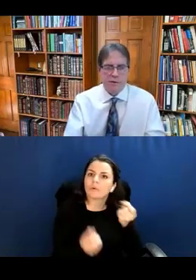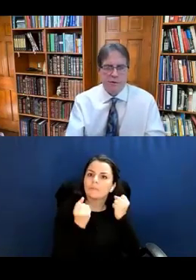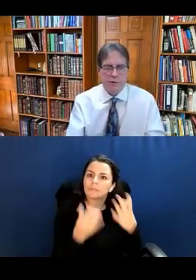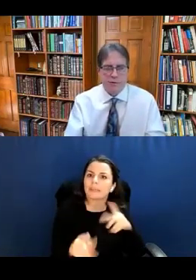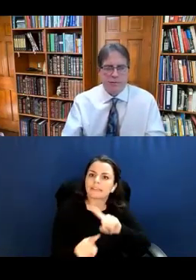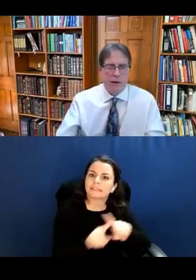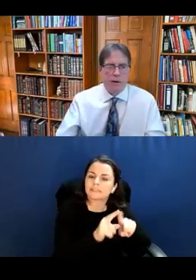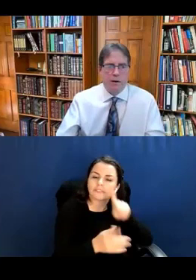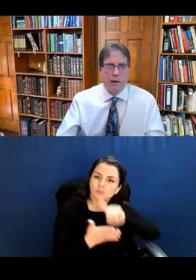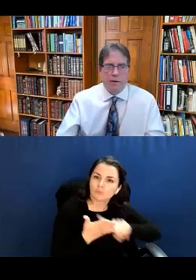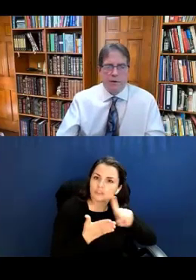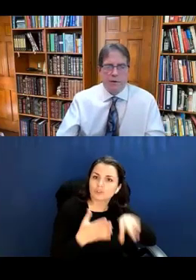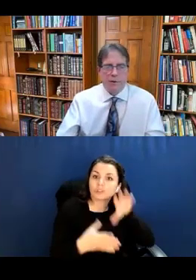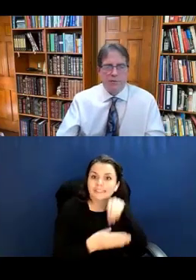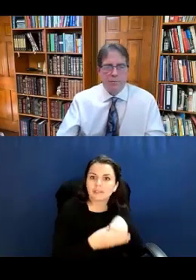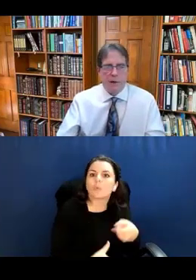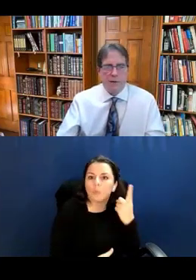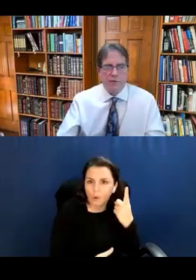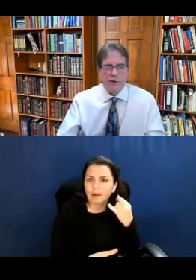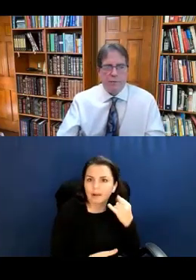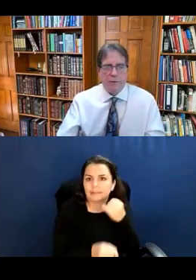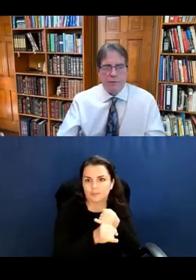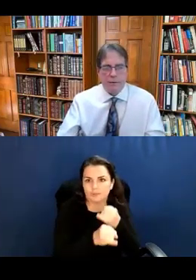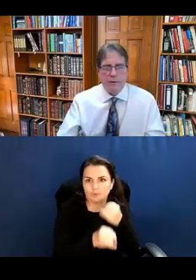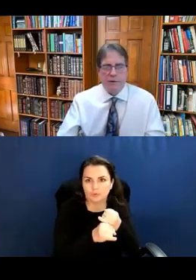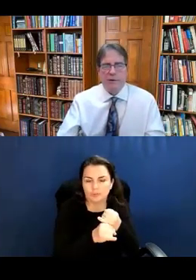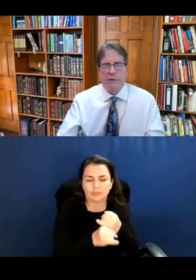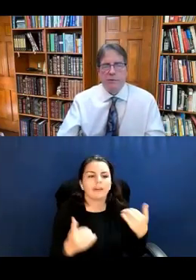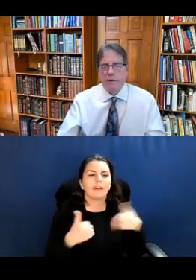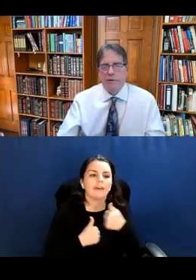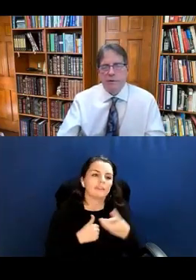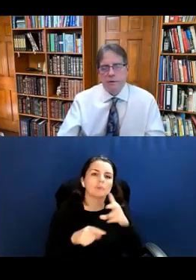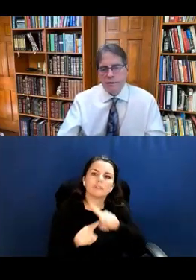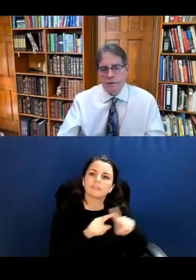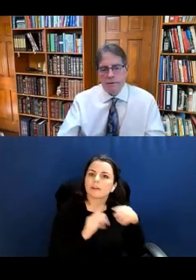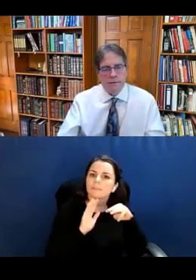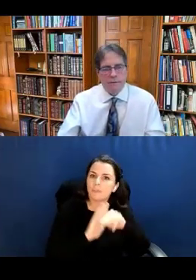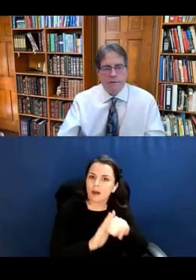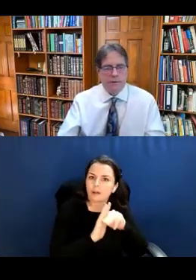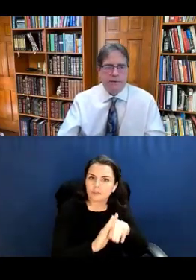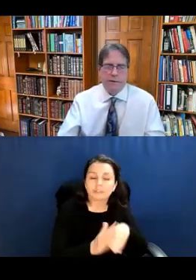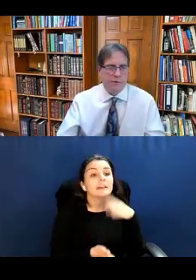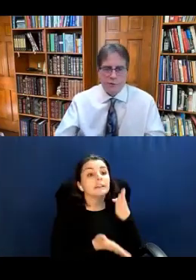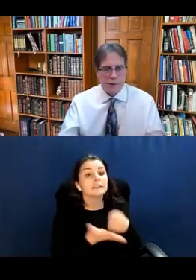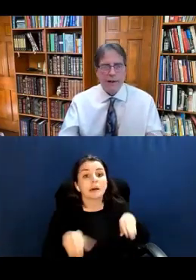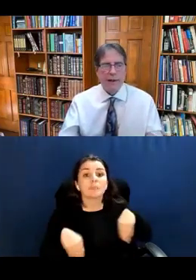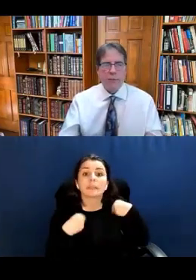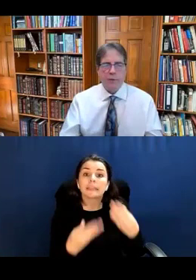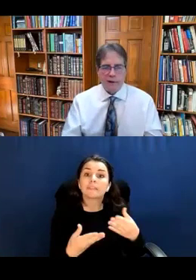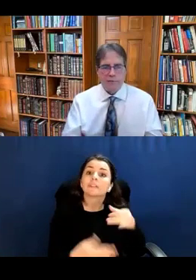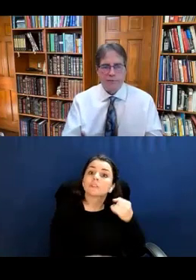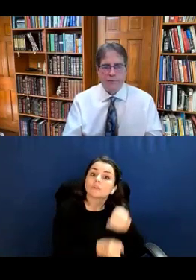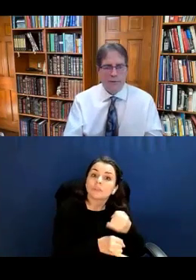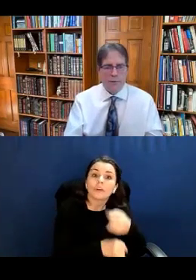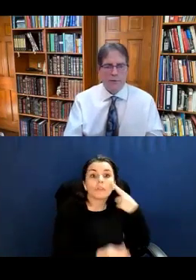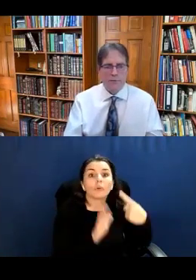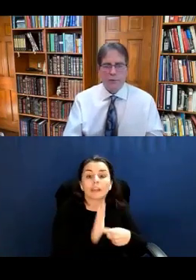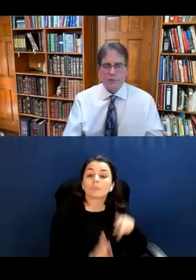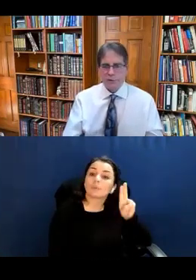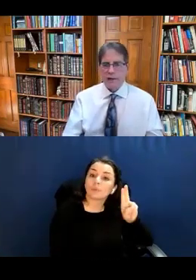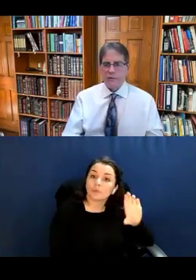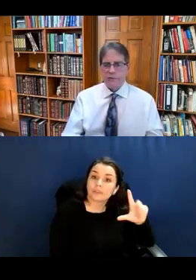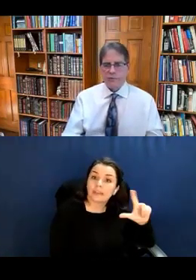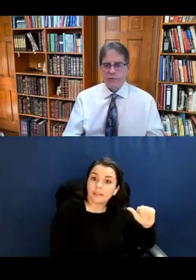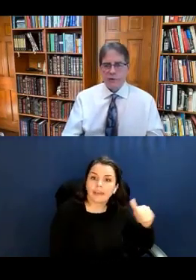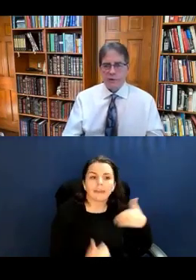at the same institution. There are a couple of different models. Some are given to an institution such as UCLA, where they have 3 or